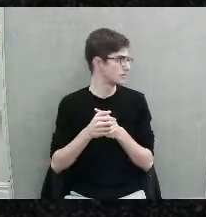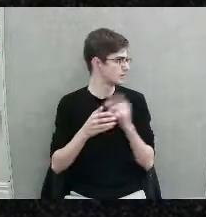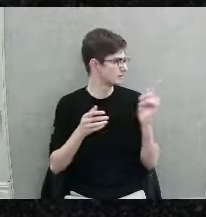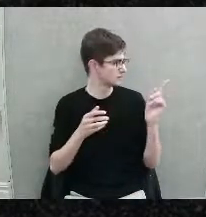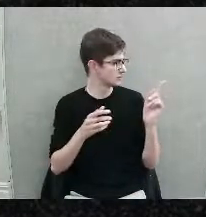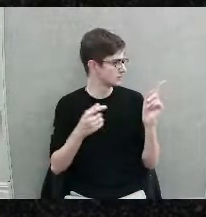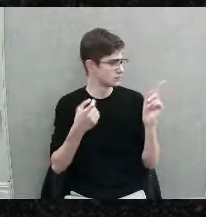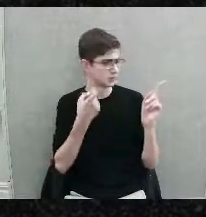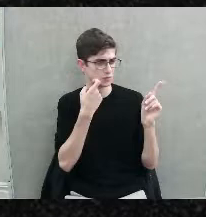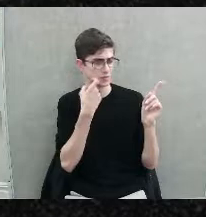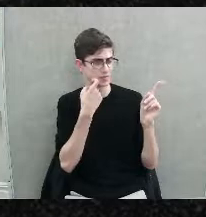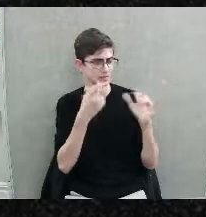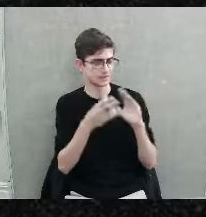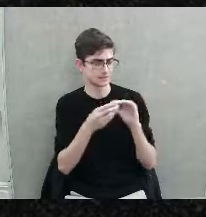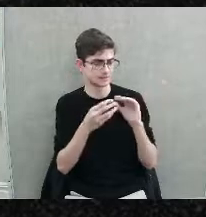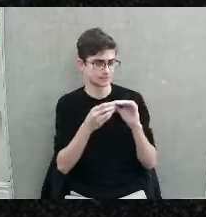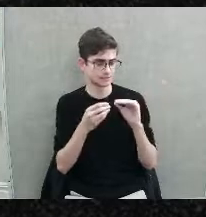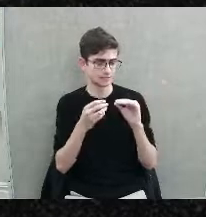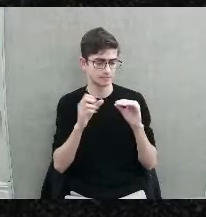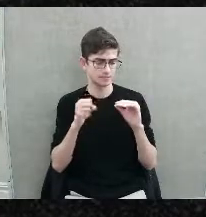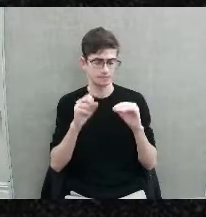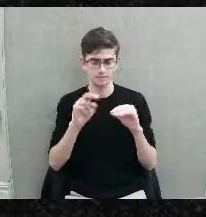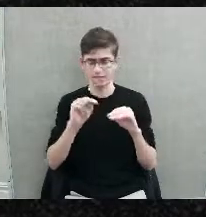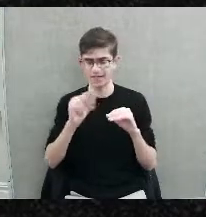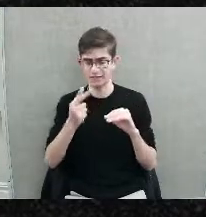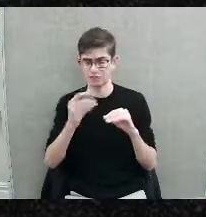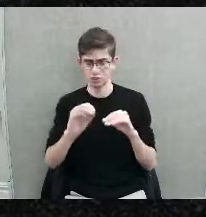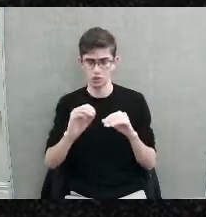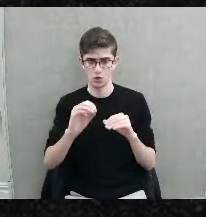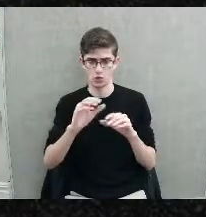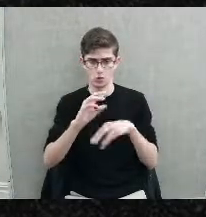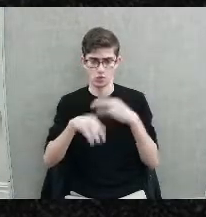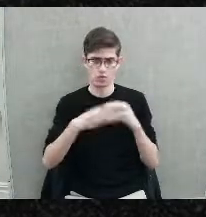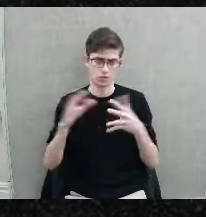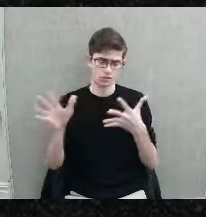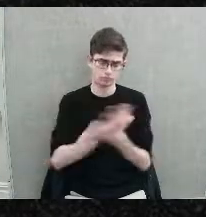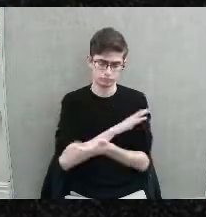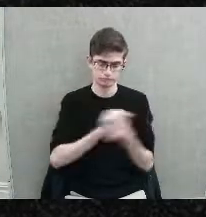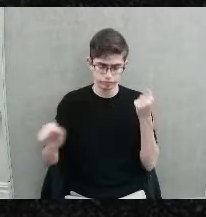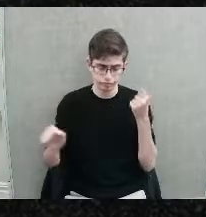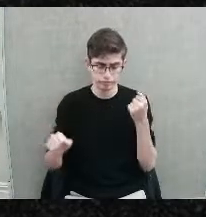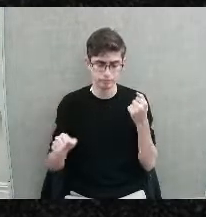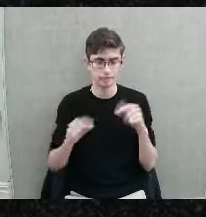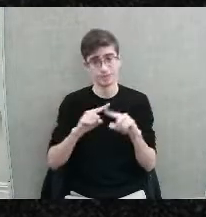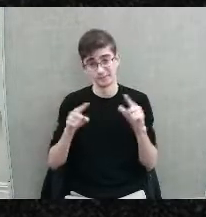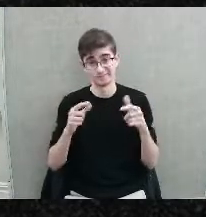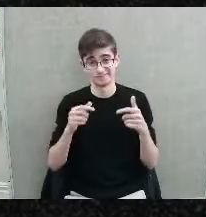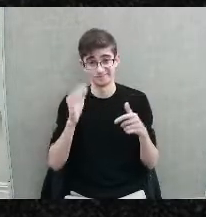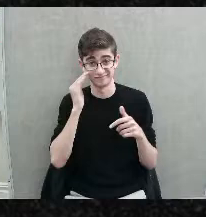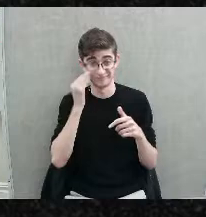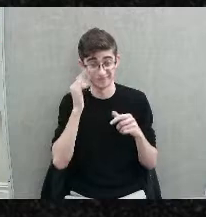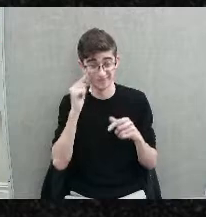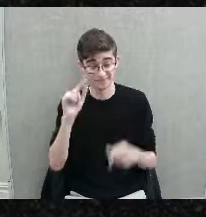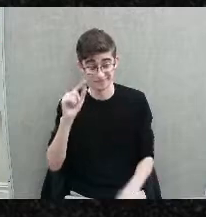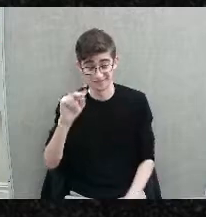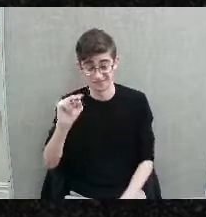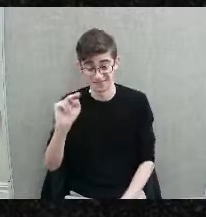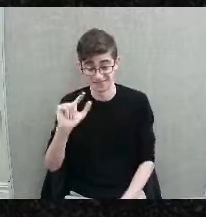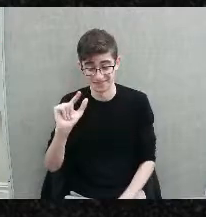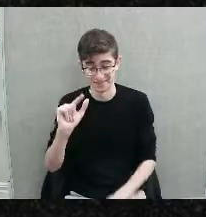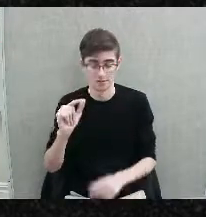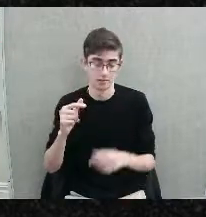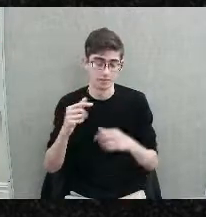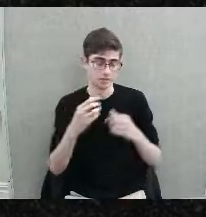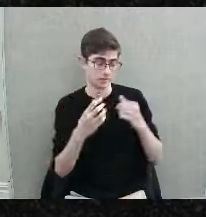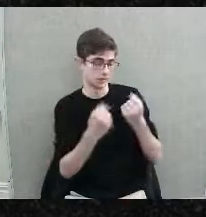about, Anna, in terms of like decimating the NGO field is like very familiar to neoliberal policies of cutting off support for the